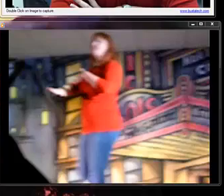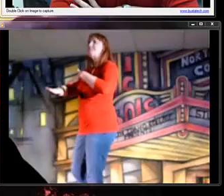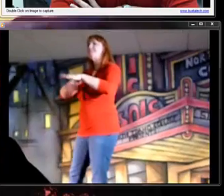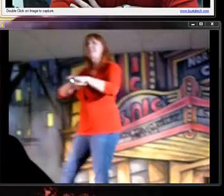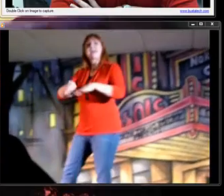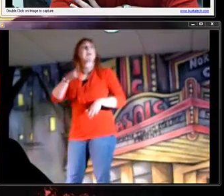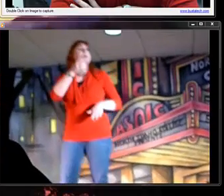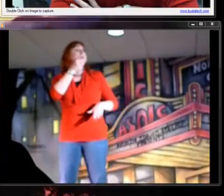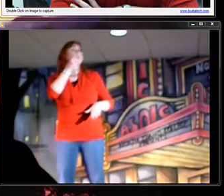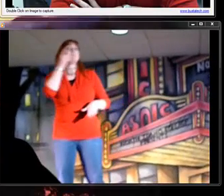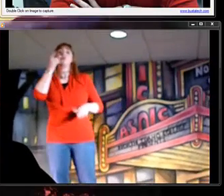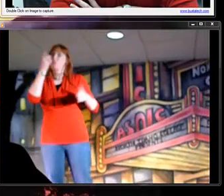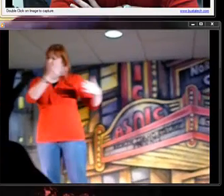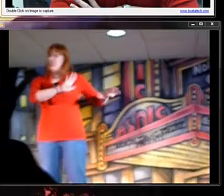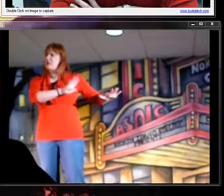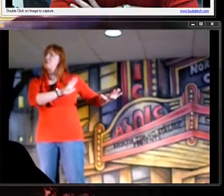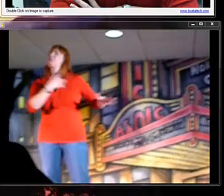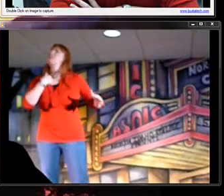am.